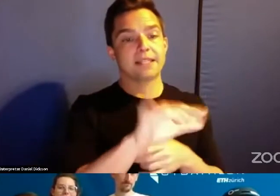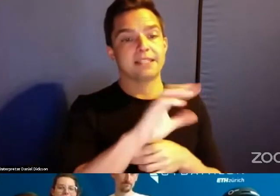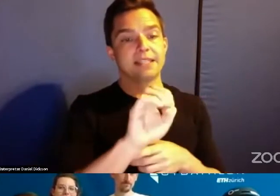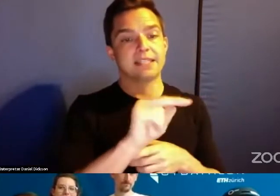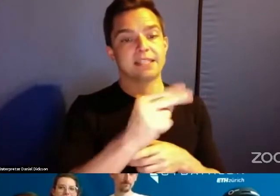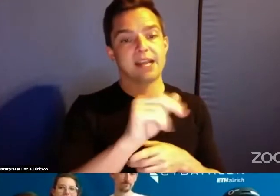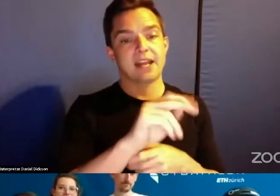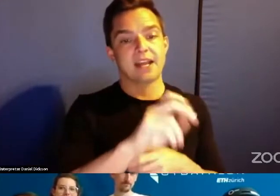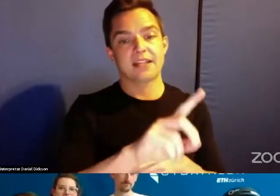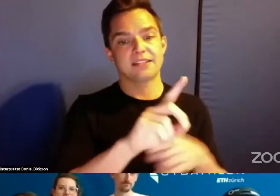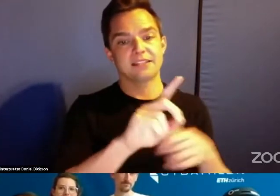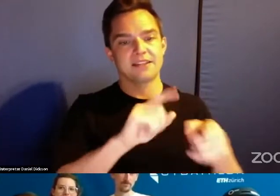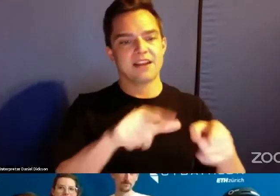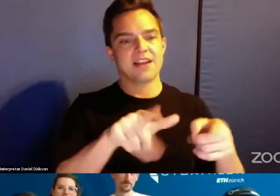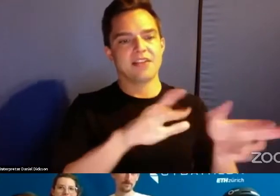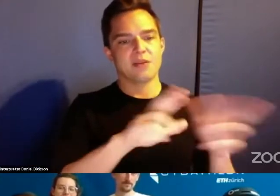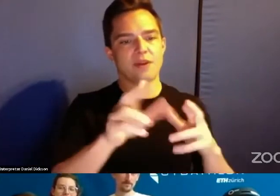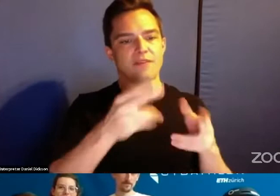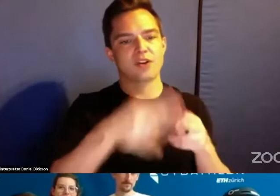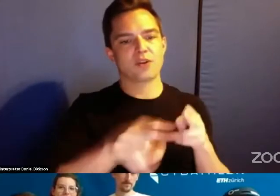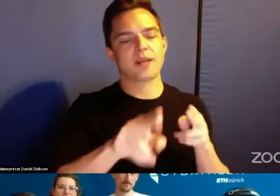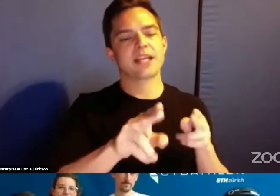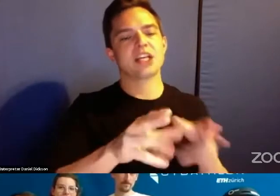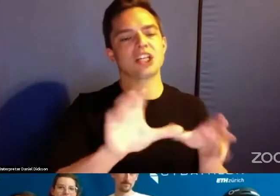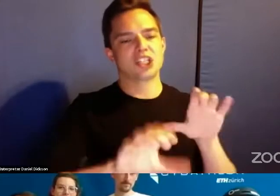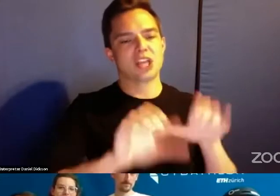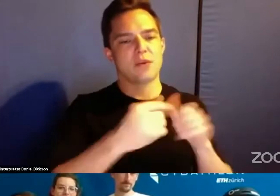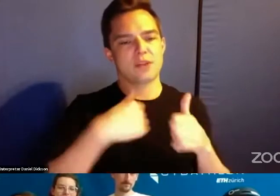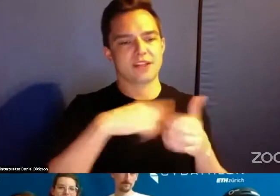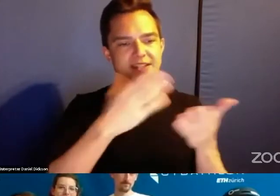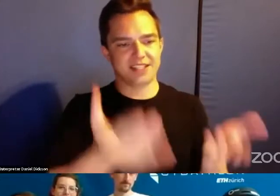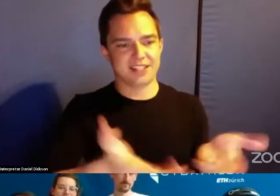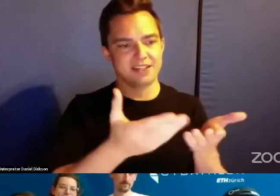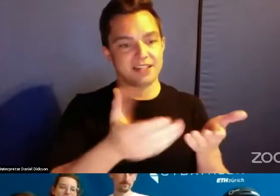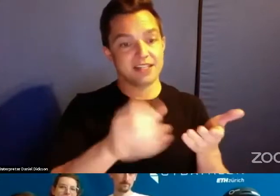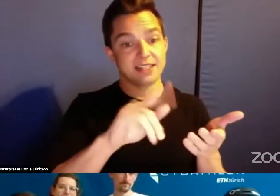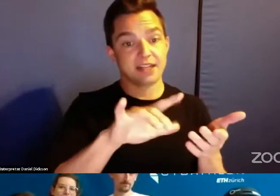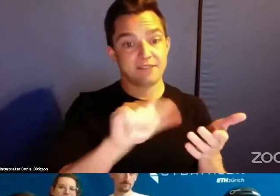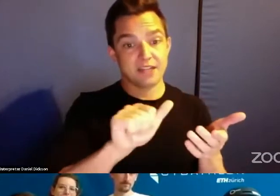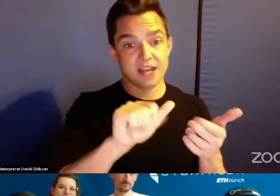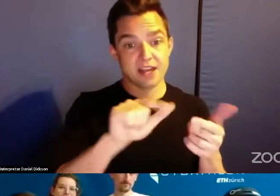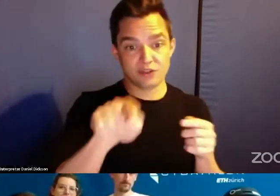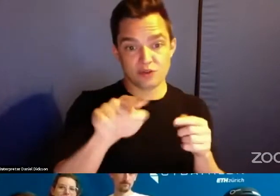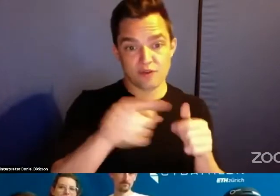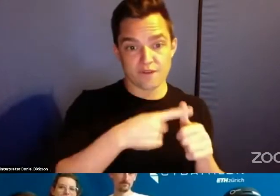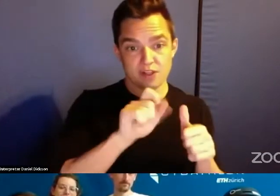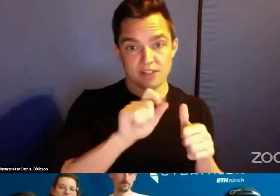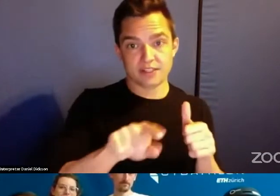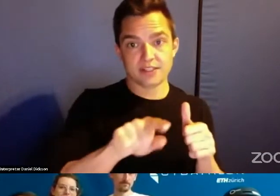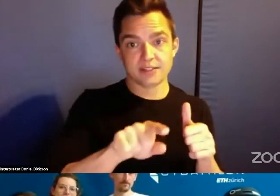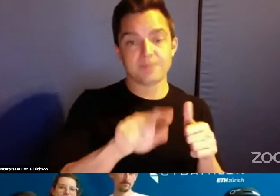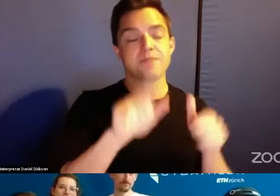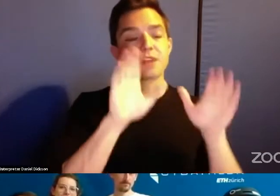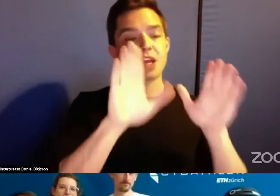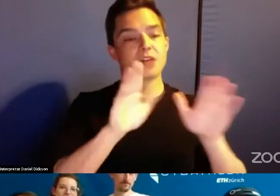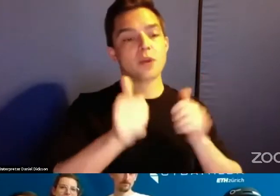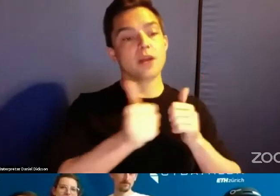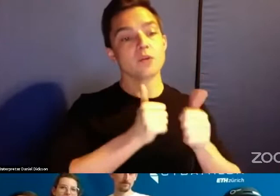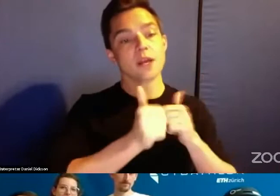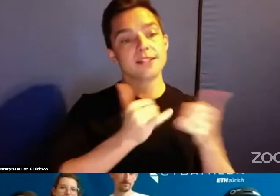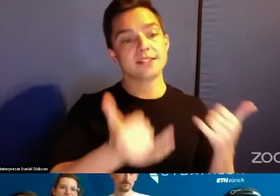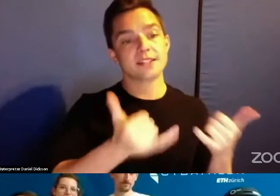in the commentary box. Sylvia, can I go to you first? A great race today, a very impressive